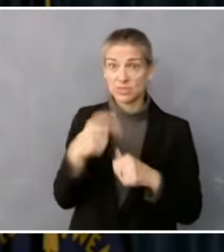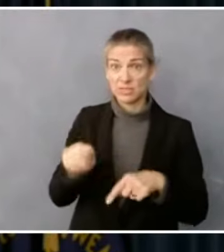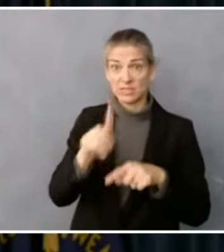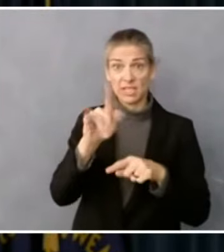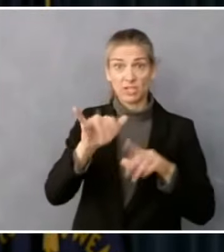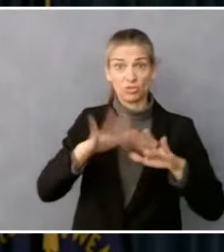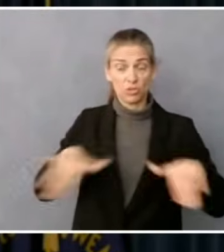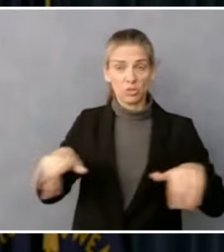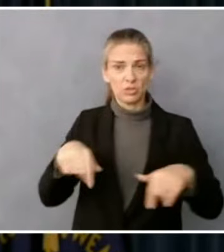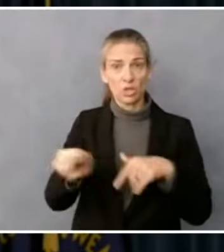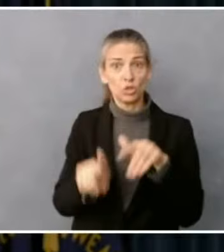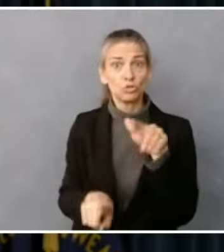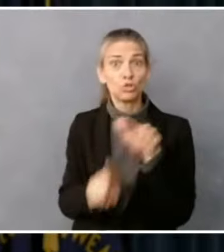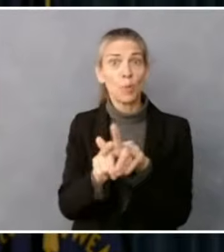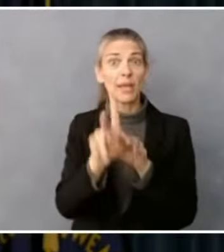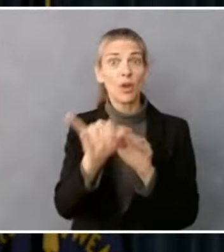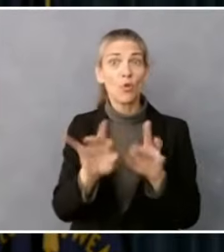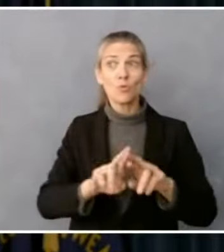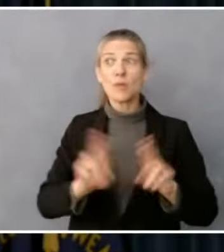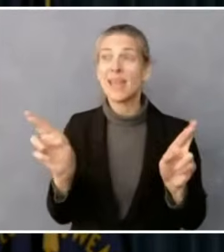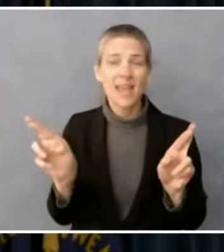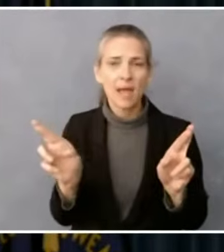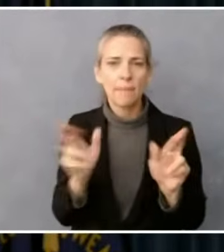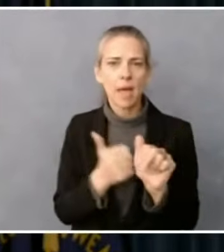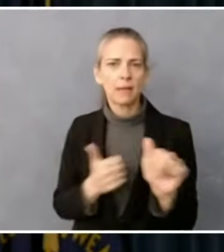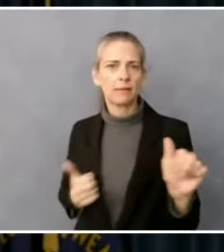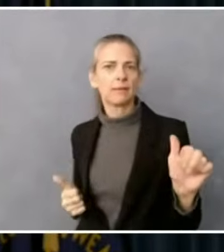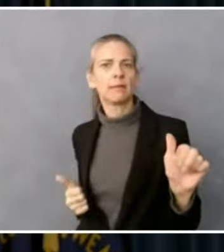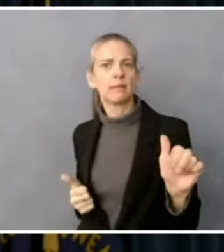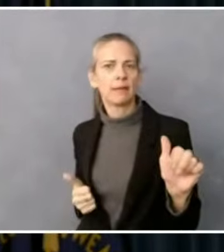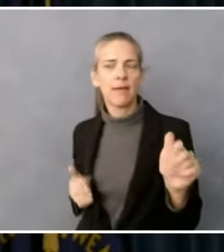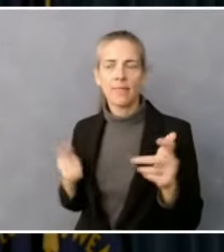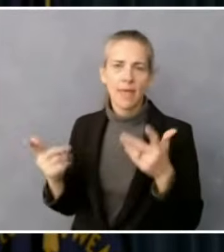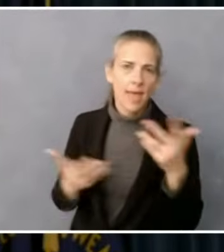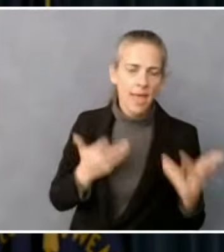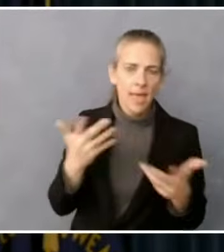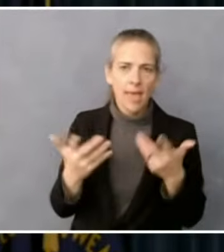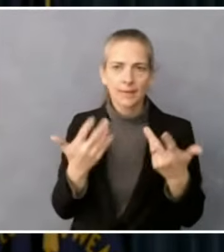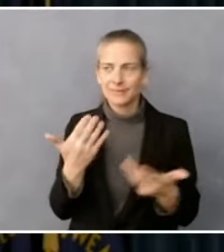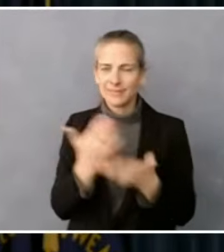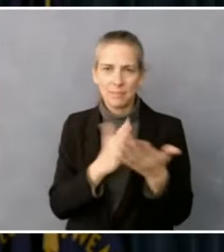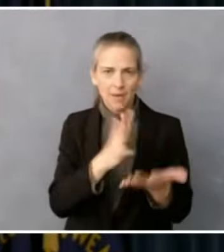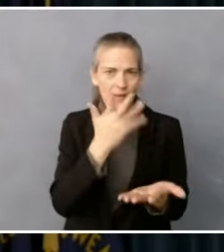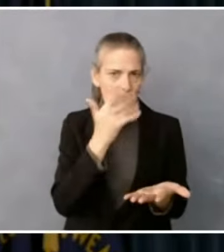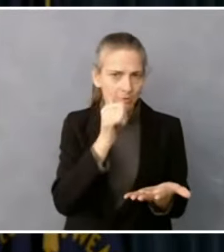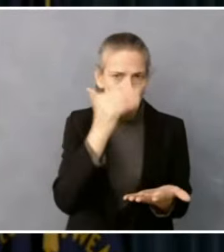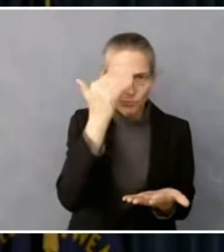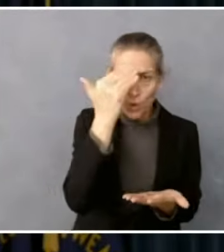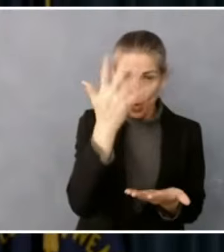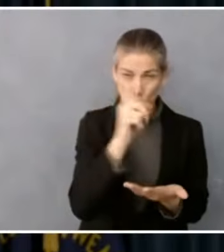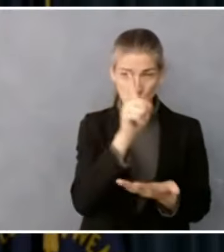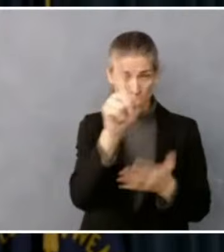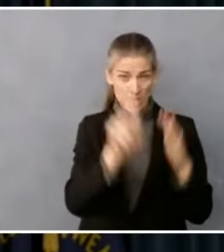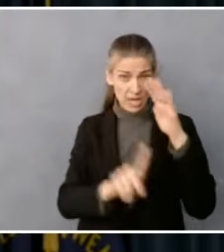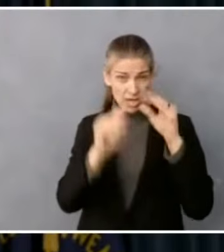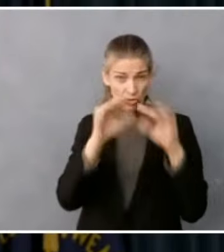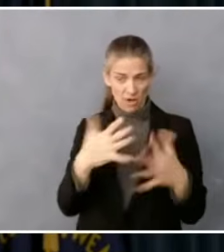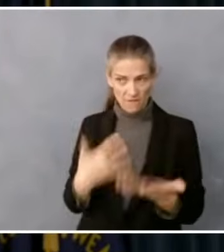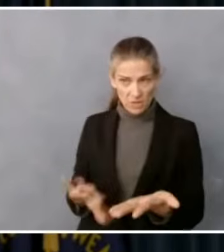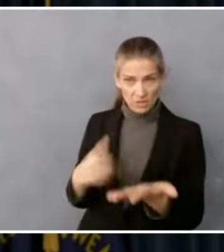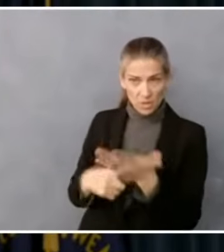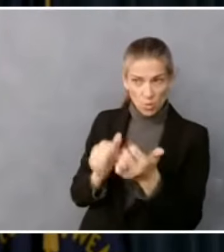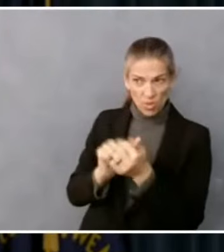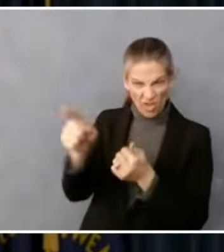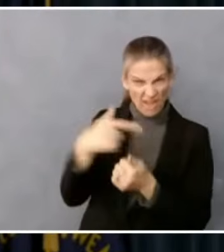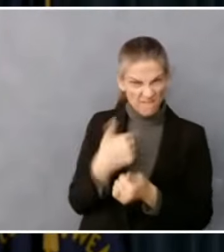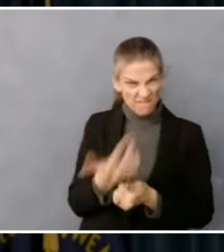kindergarten behind. They show up with fewer words. Some don't know their colors. I talked to one kindergarten teacher who had 5